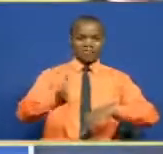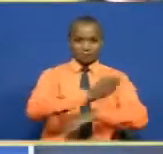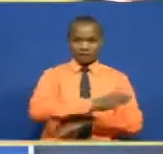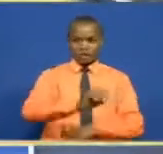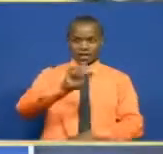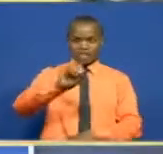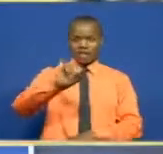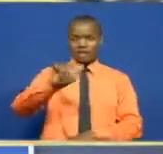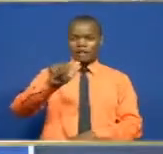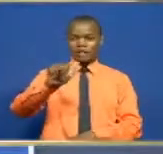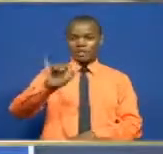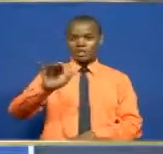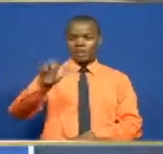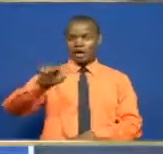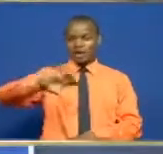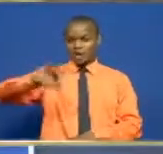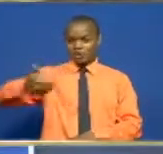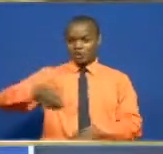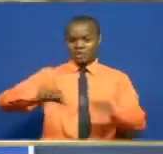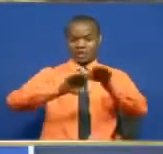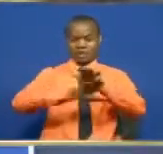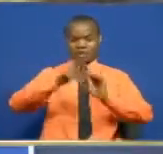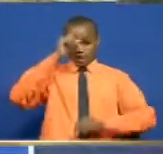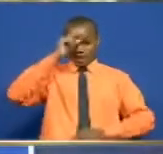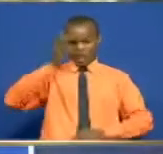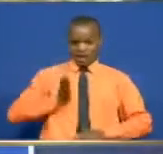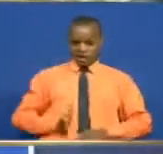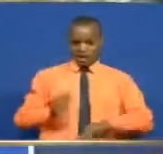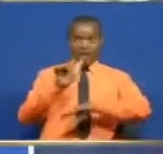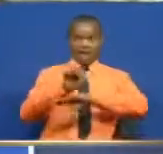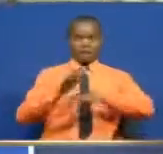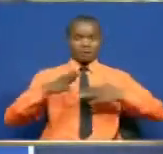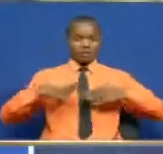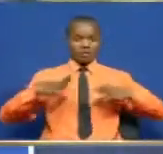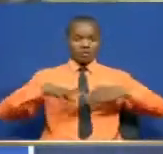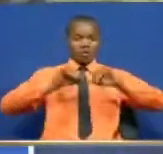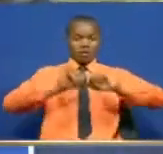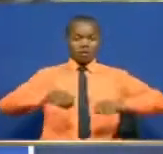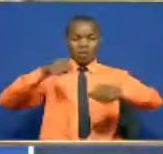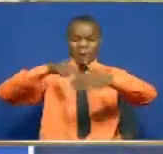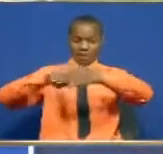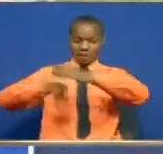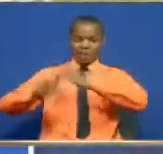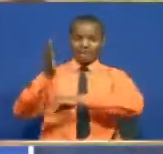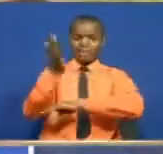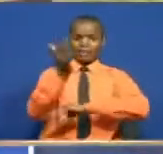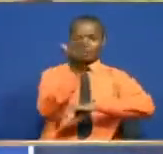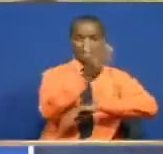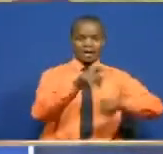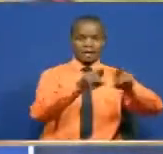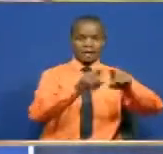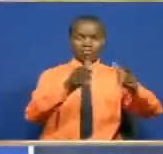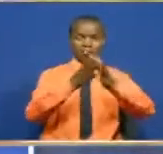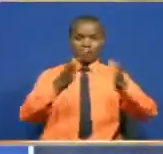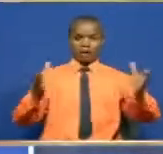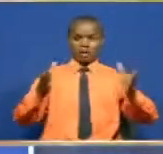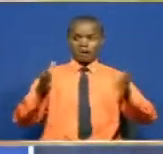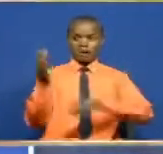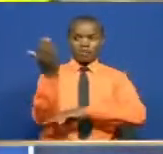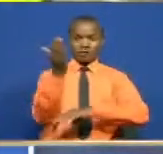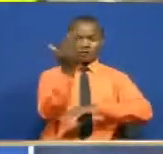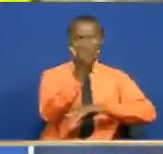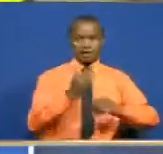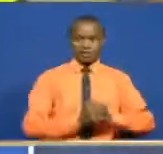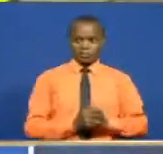Deputy Governor James Okumbe has urged Siaya residents to join the reforestation campaign to help expand Kenya's forest cover.